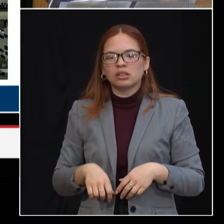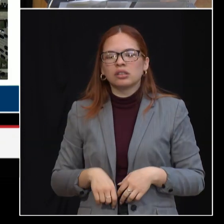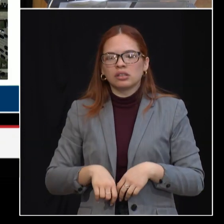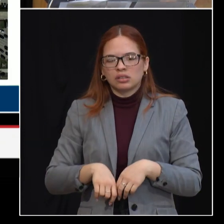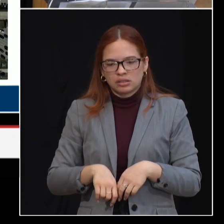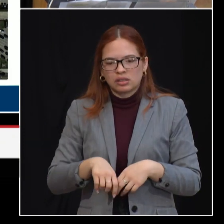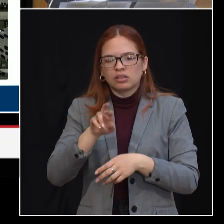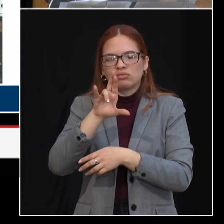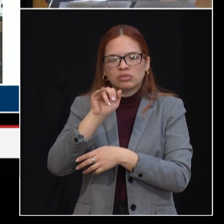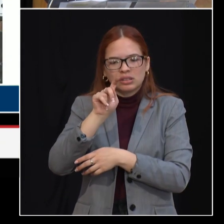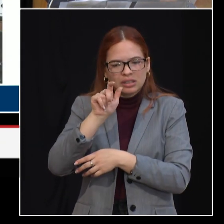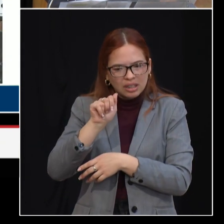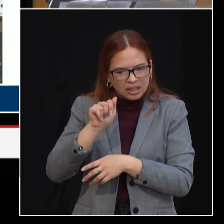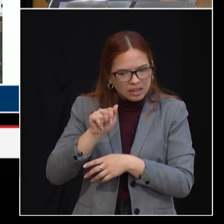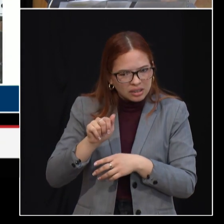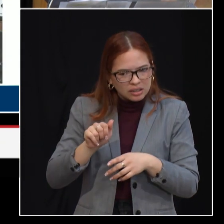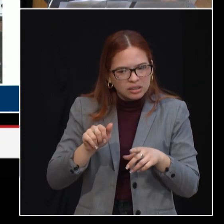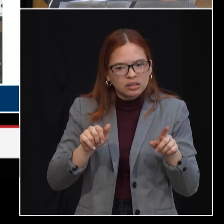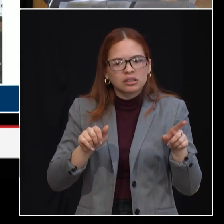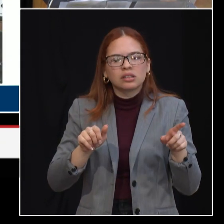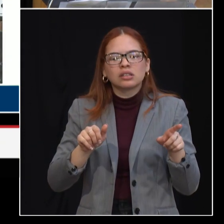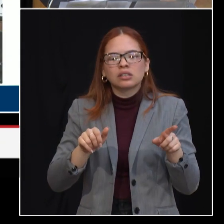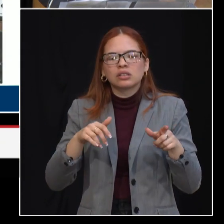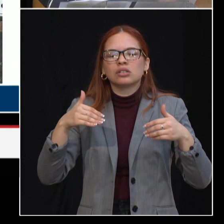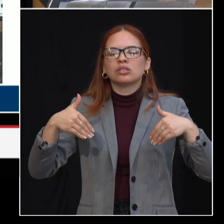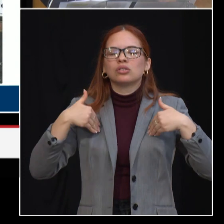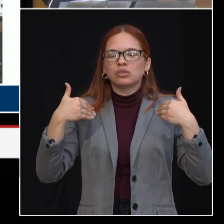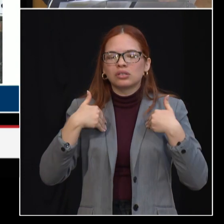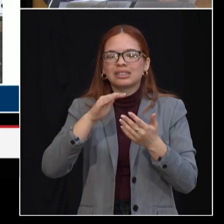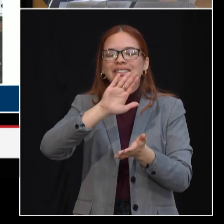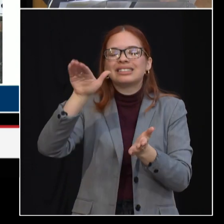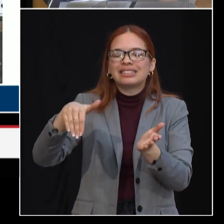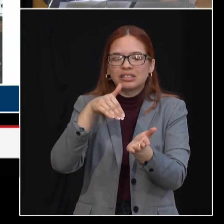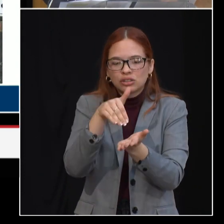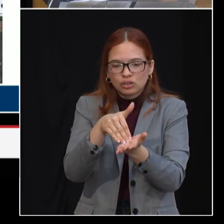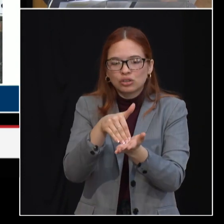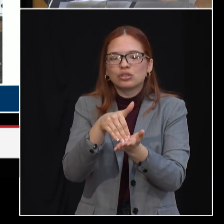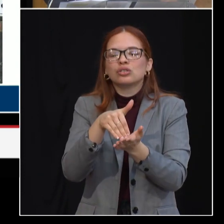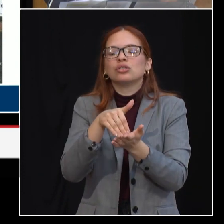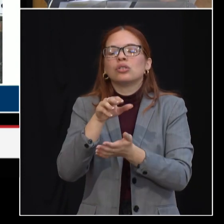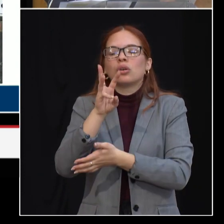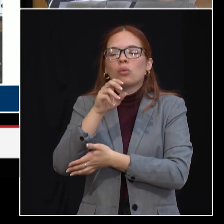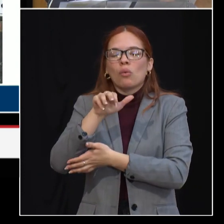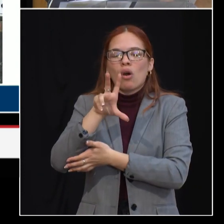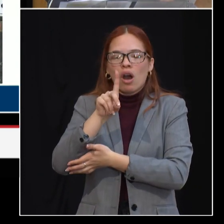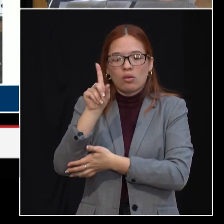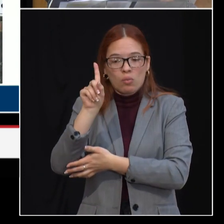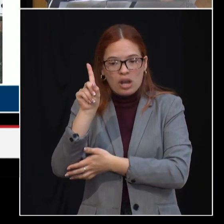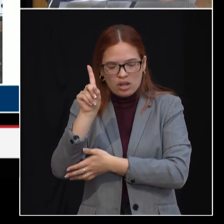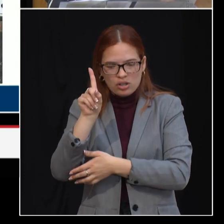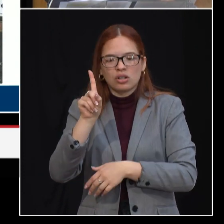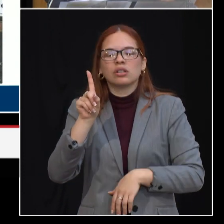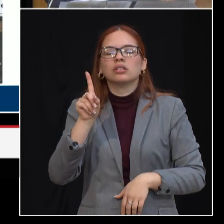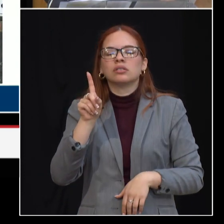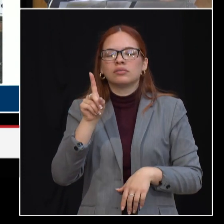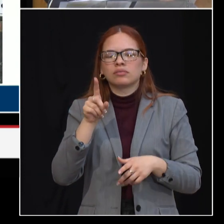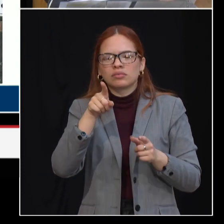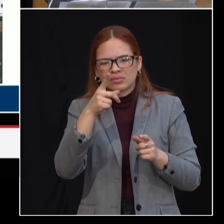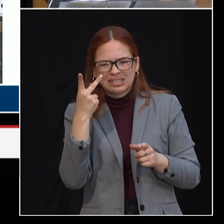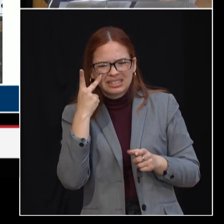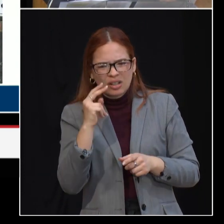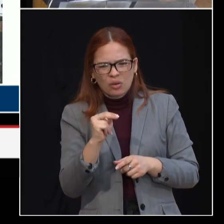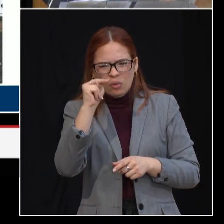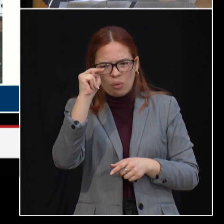Youth Youth Center in Ward 1. On the map, you can see that immediately to the north is the